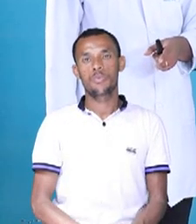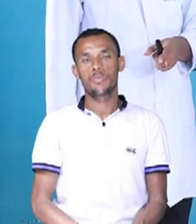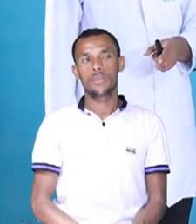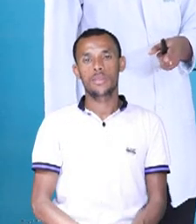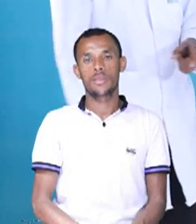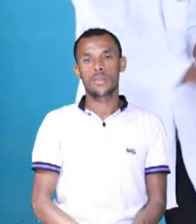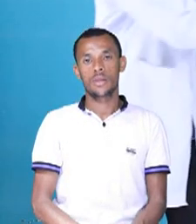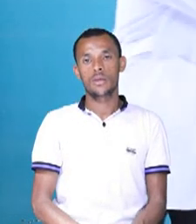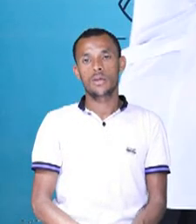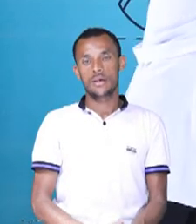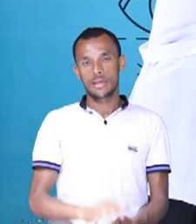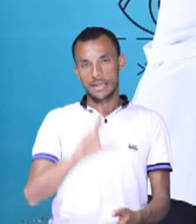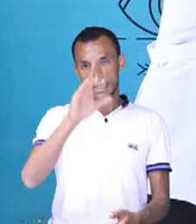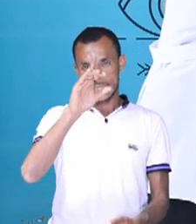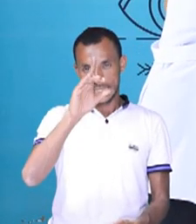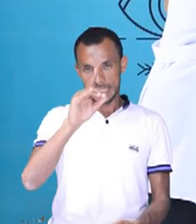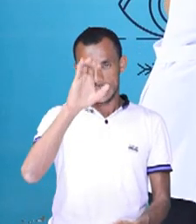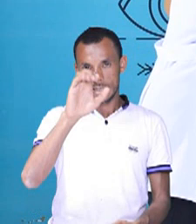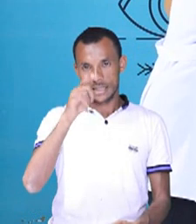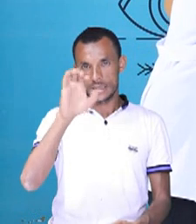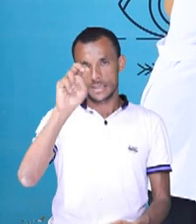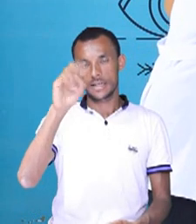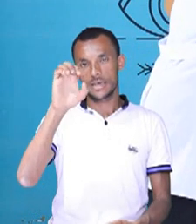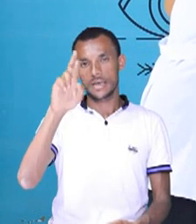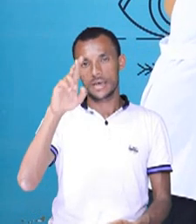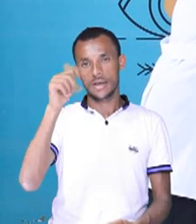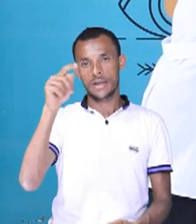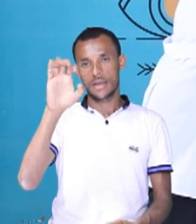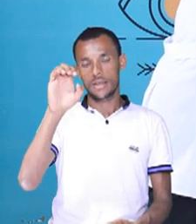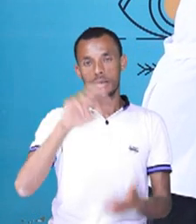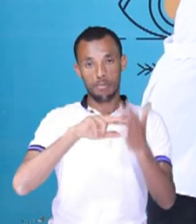Yes? Nice. Degenerate orbitals means the same